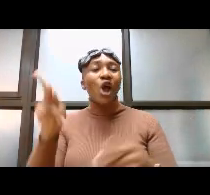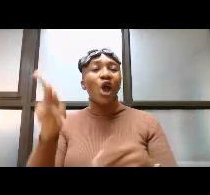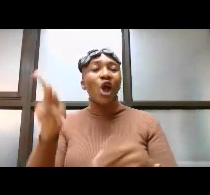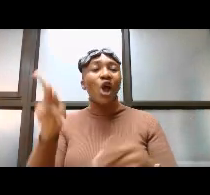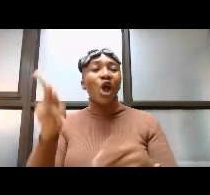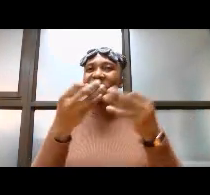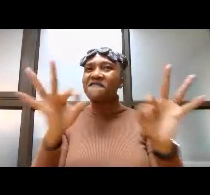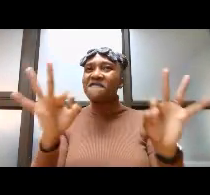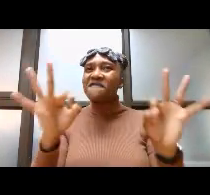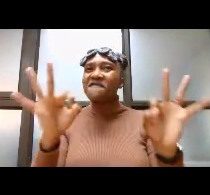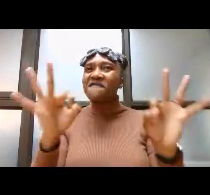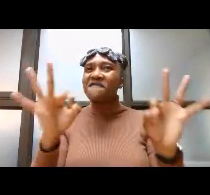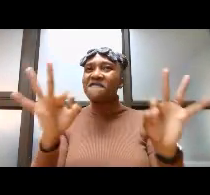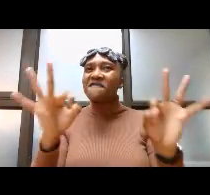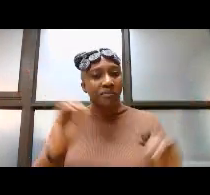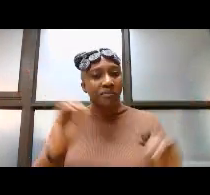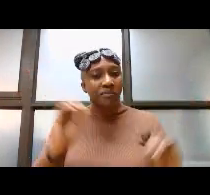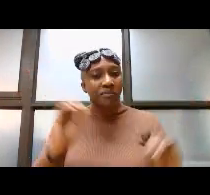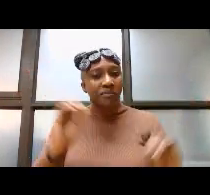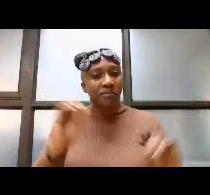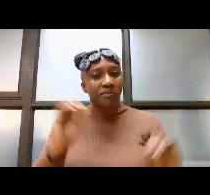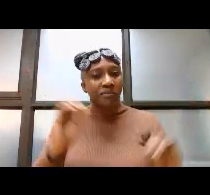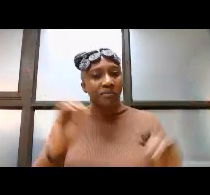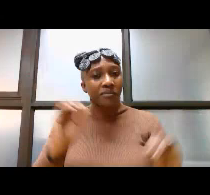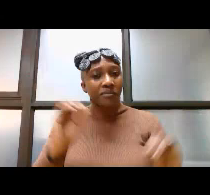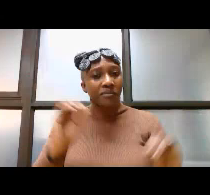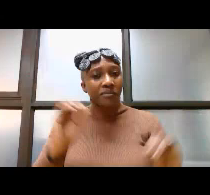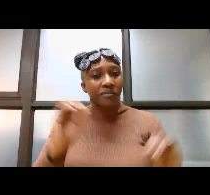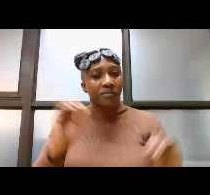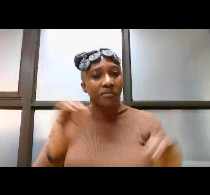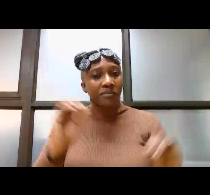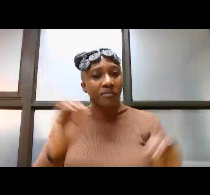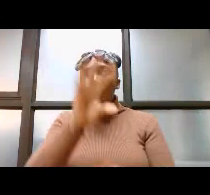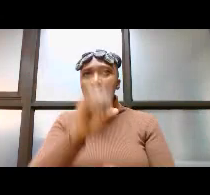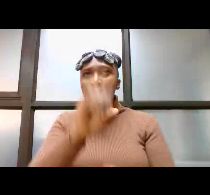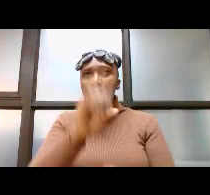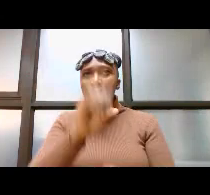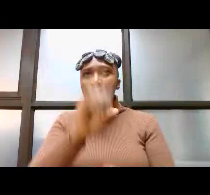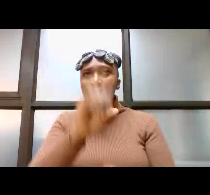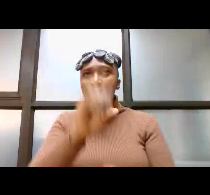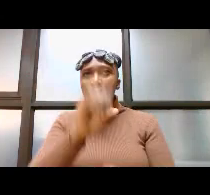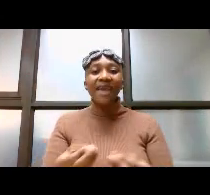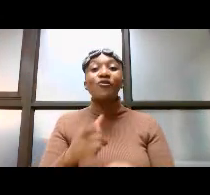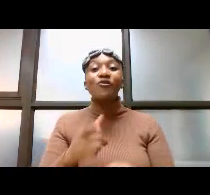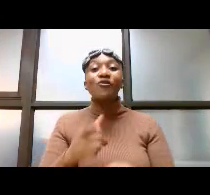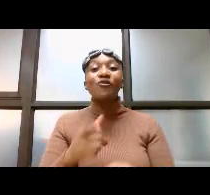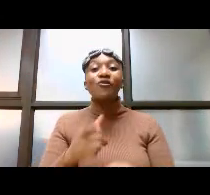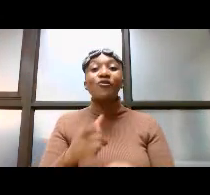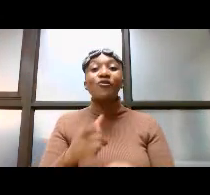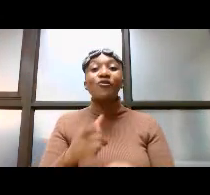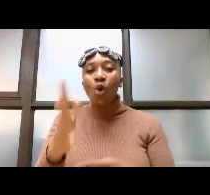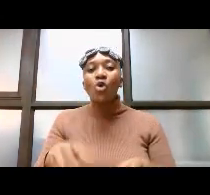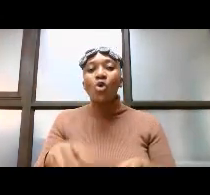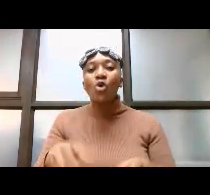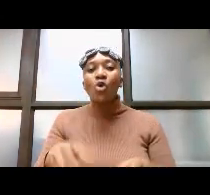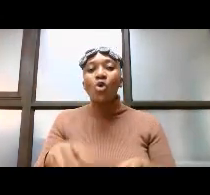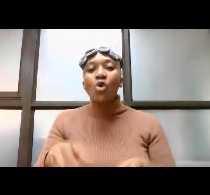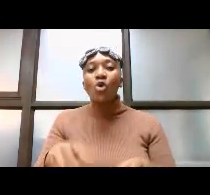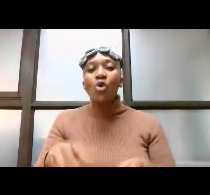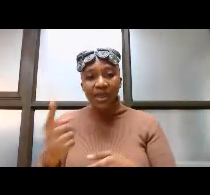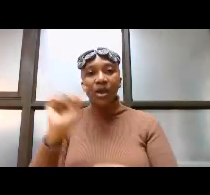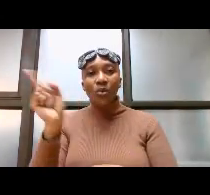free. No knowledge is neutral. All knowledge has a bias. You are told something, or you are given something, so